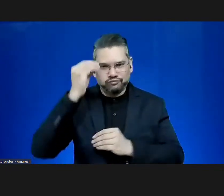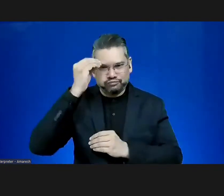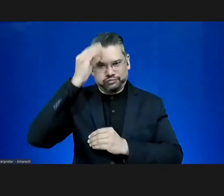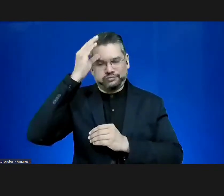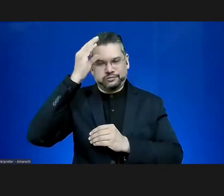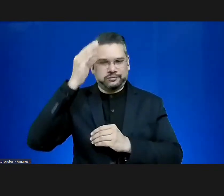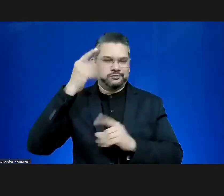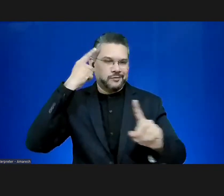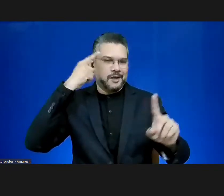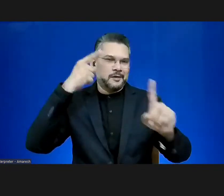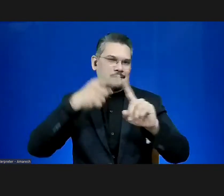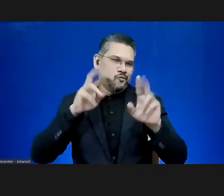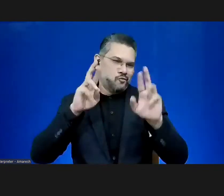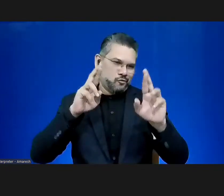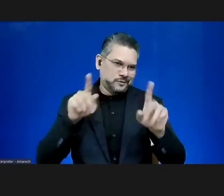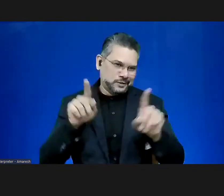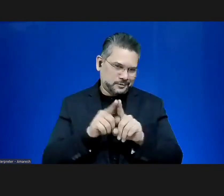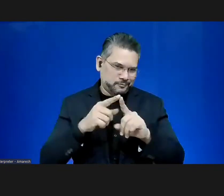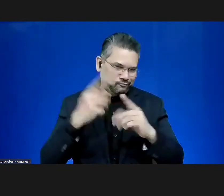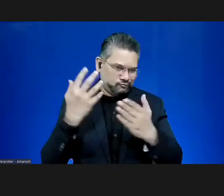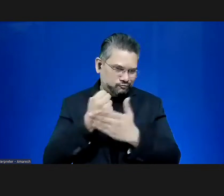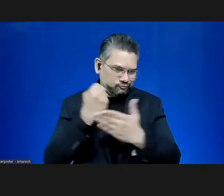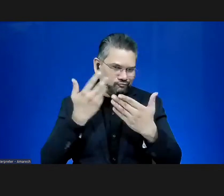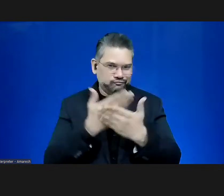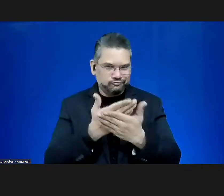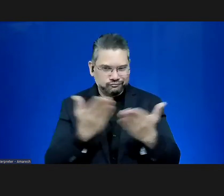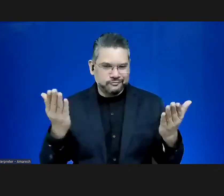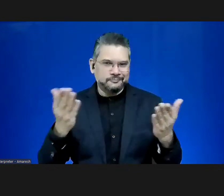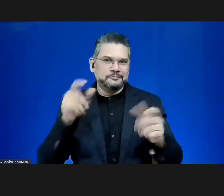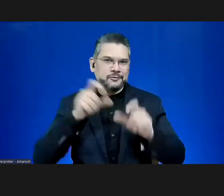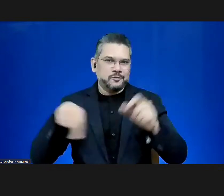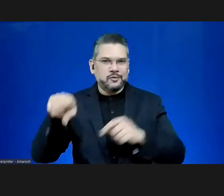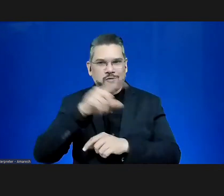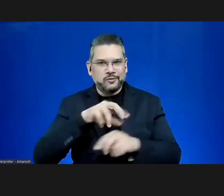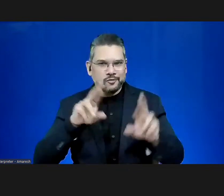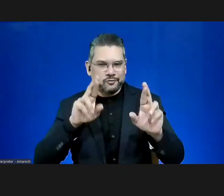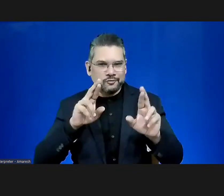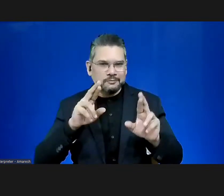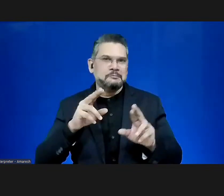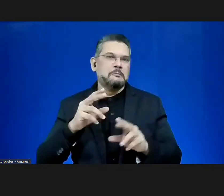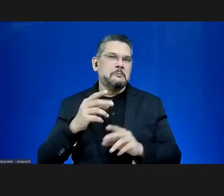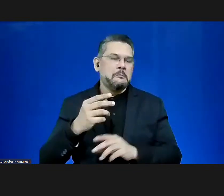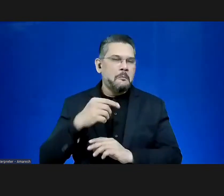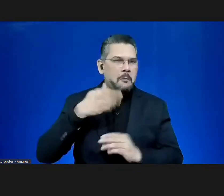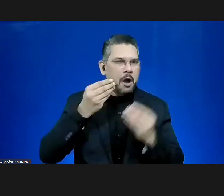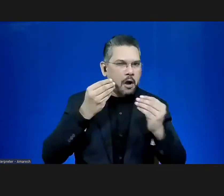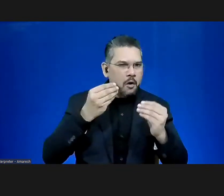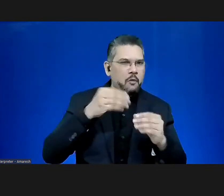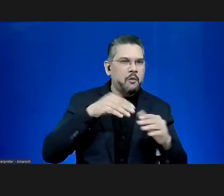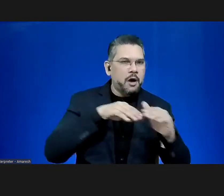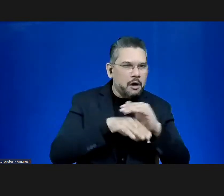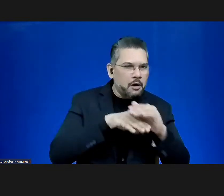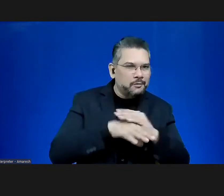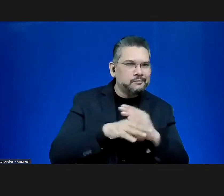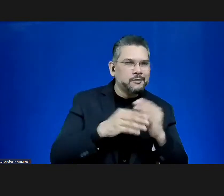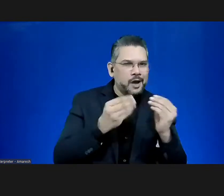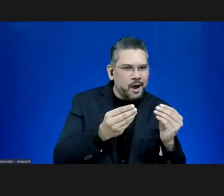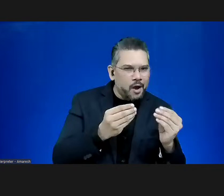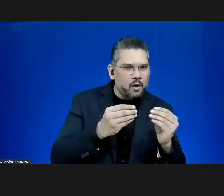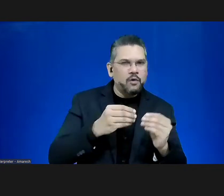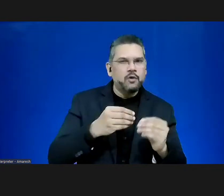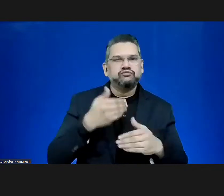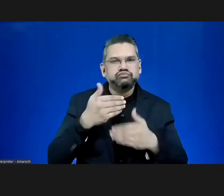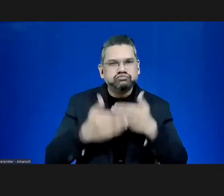this webinar has given you a good insight into what accessibility is all about and how to